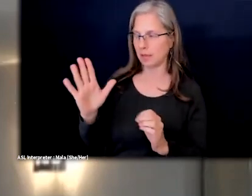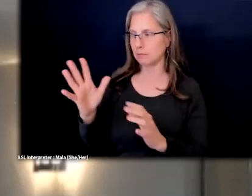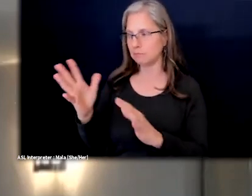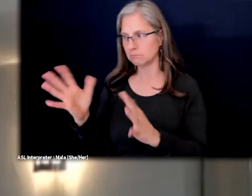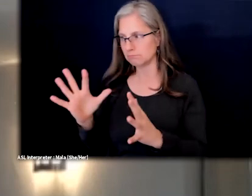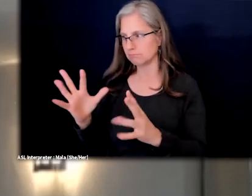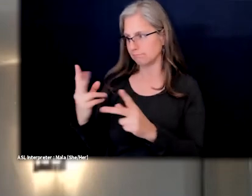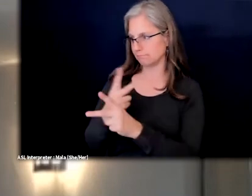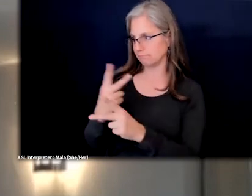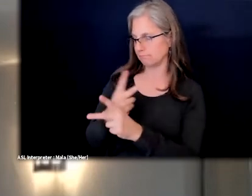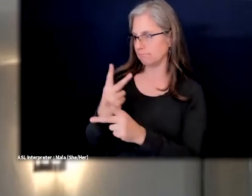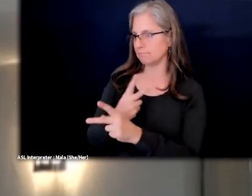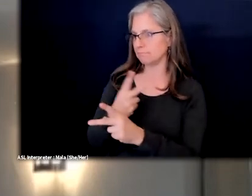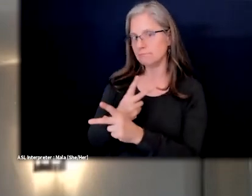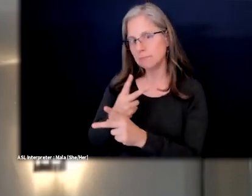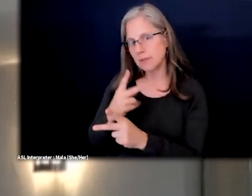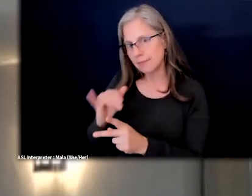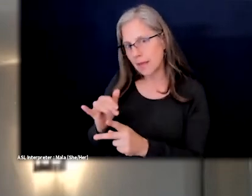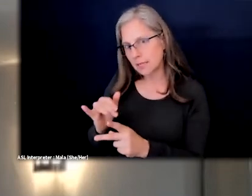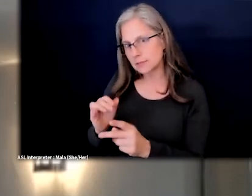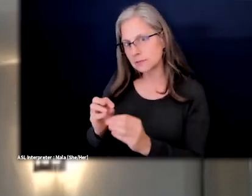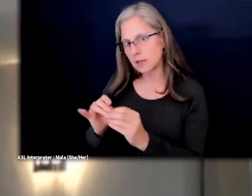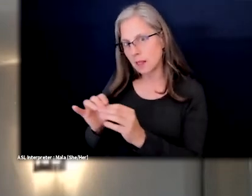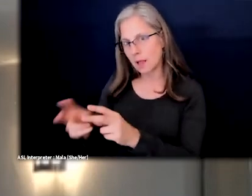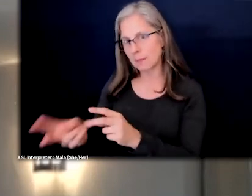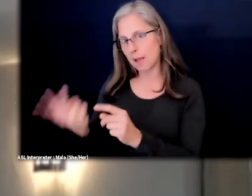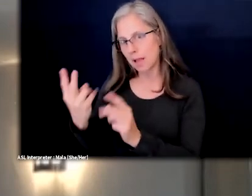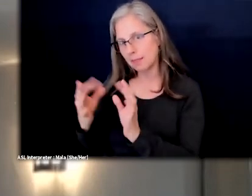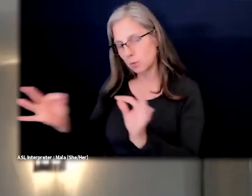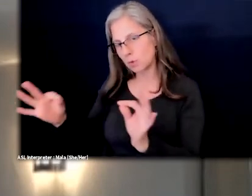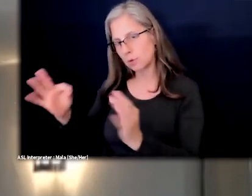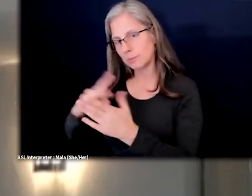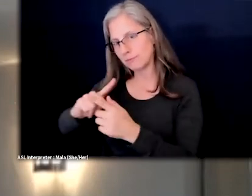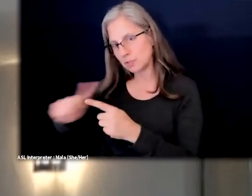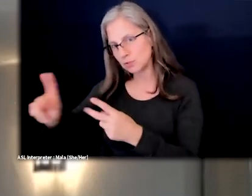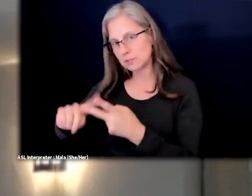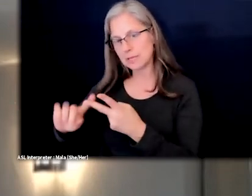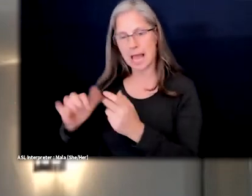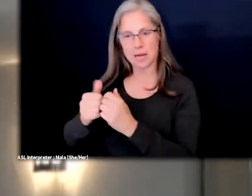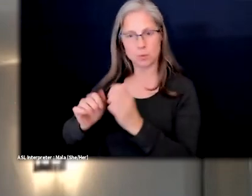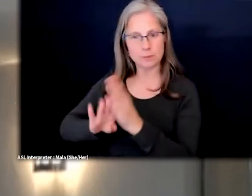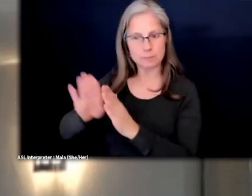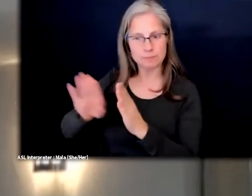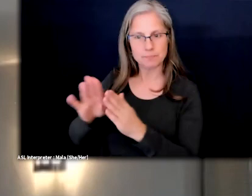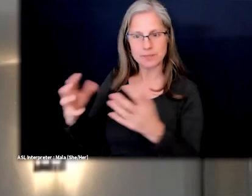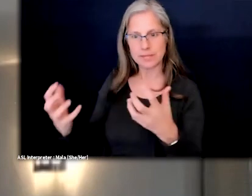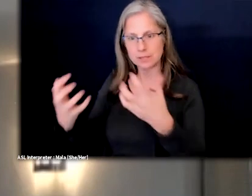you talked about earlier, which is our bilingual paraprofessionals. How do we develop our integrated ELD